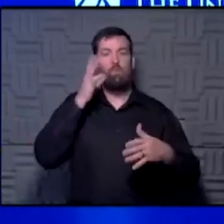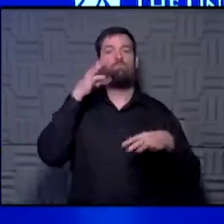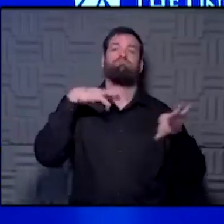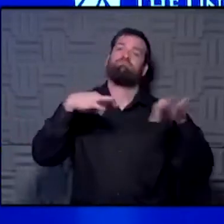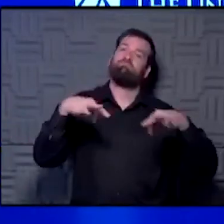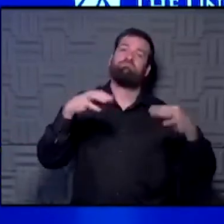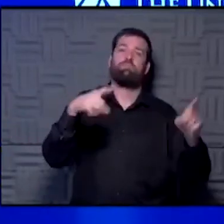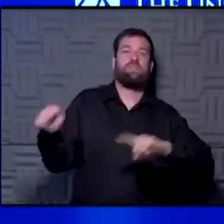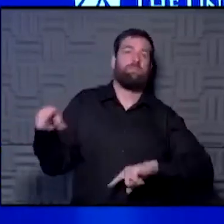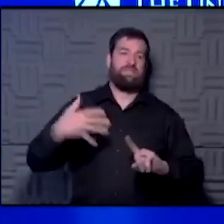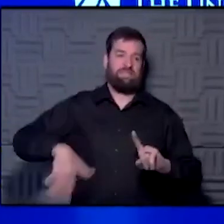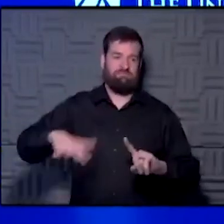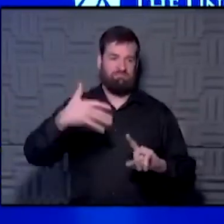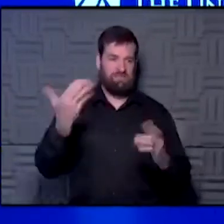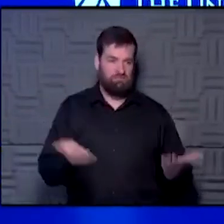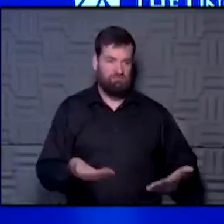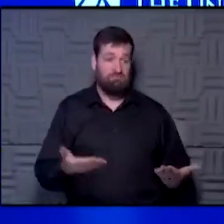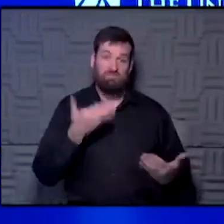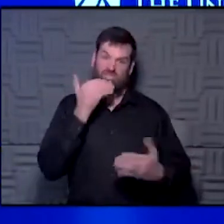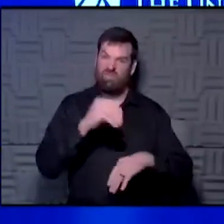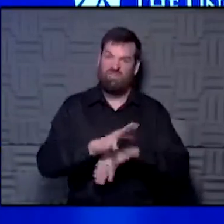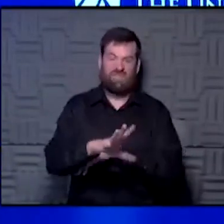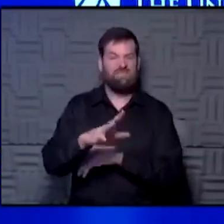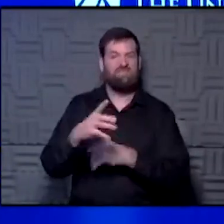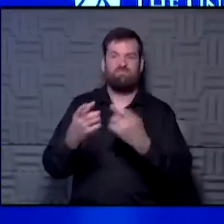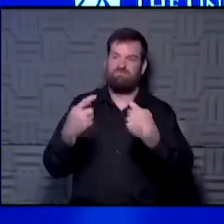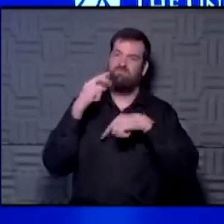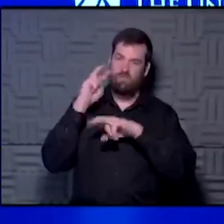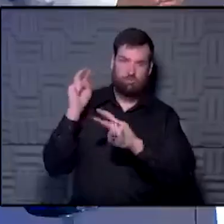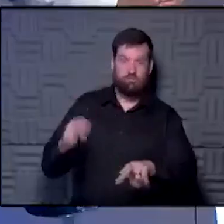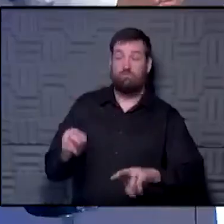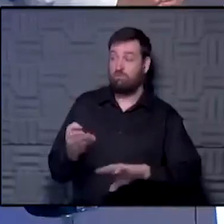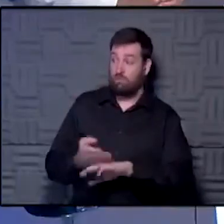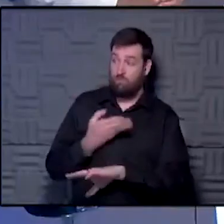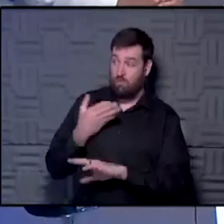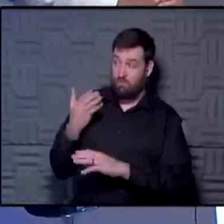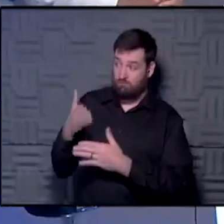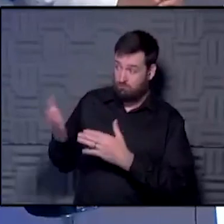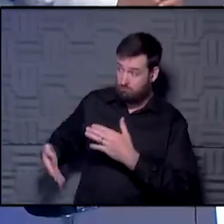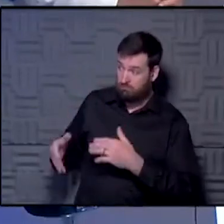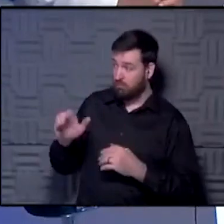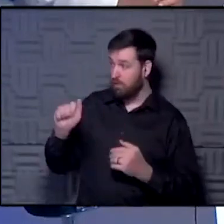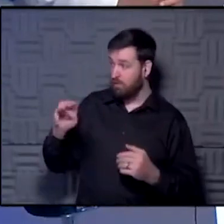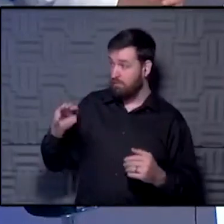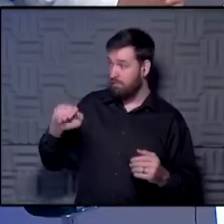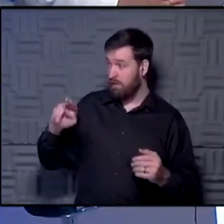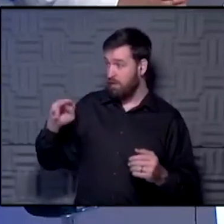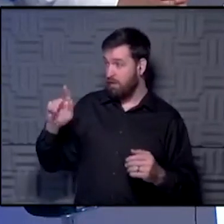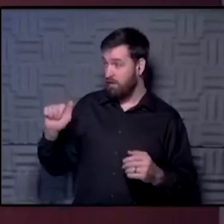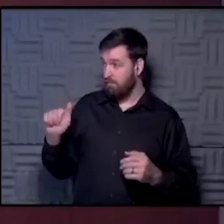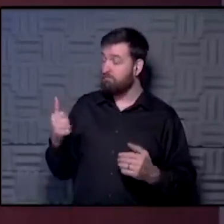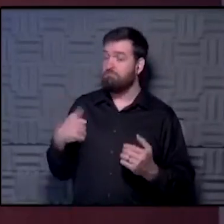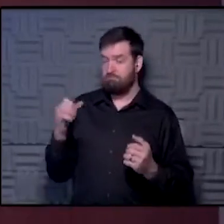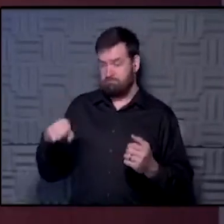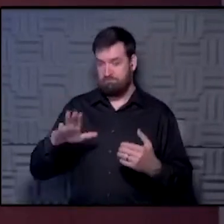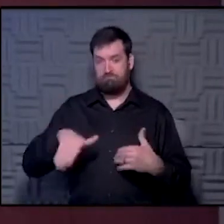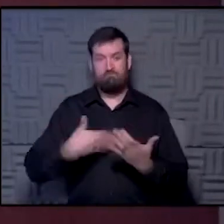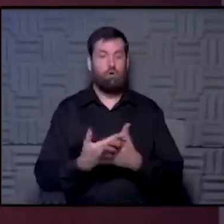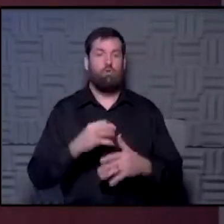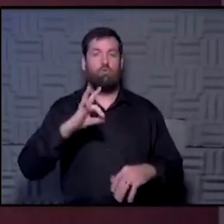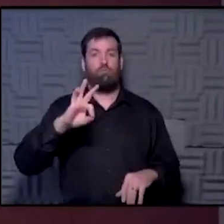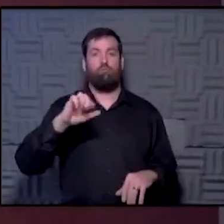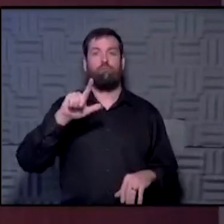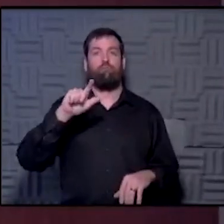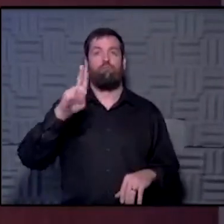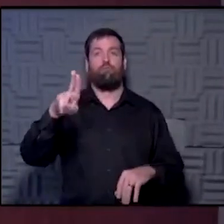are happening around here. So good advice. Invite you to tune in. Before we go, Amanda? Yeah, so we got all of our flu vaccine